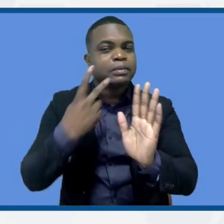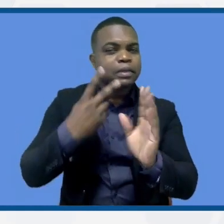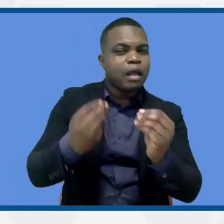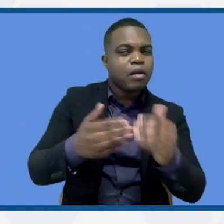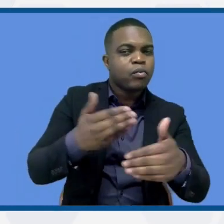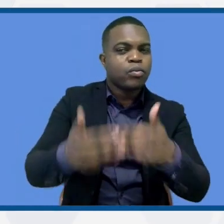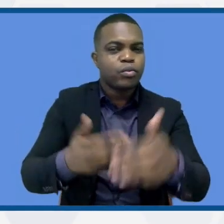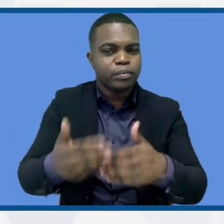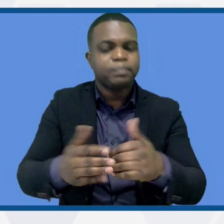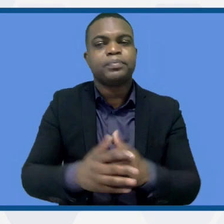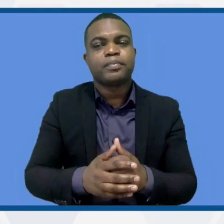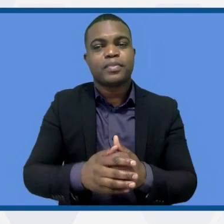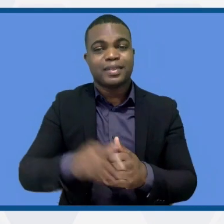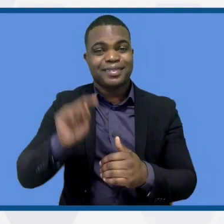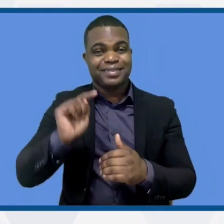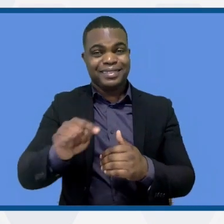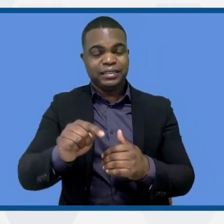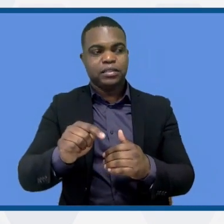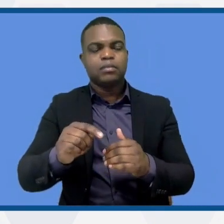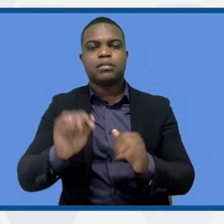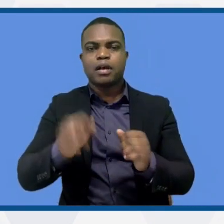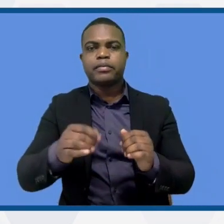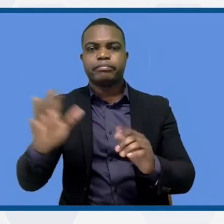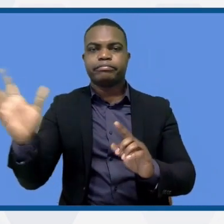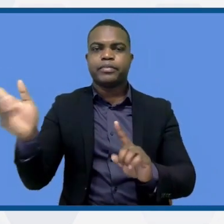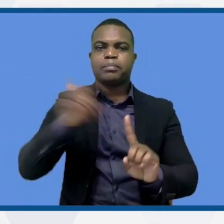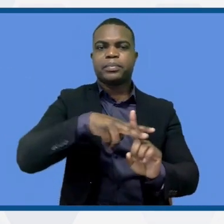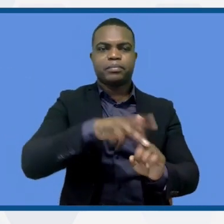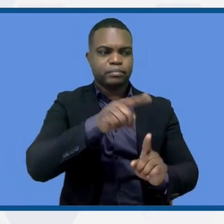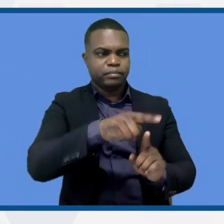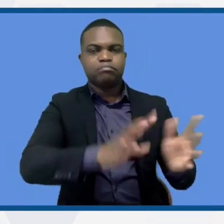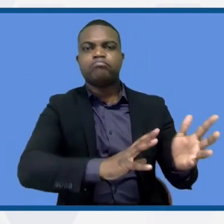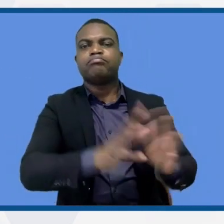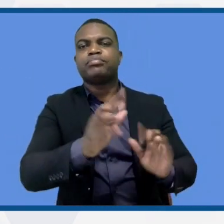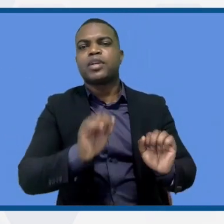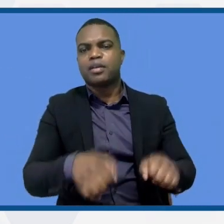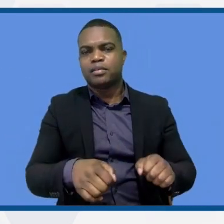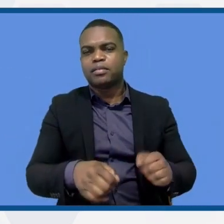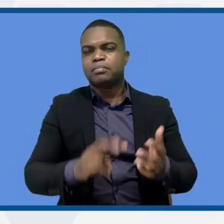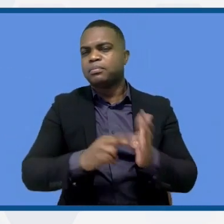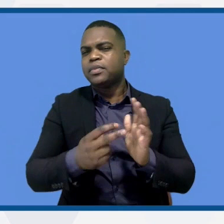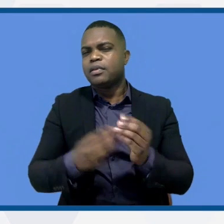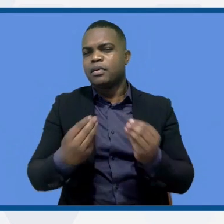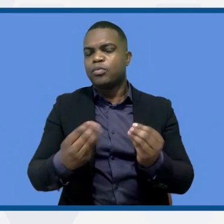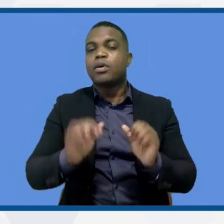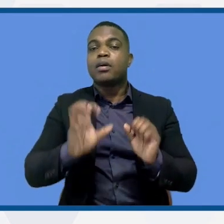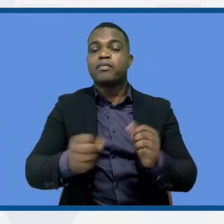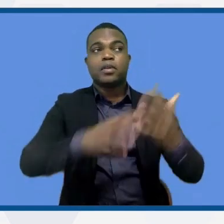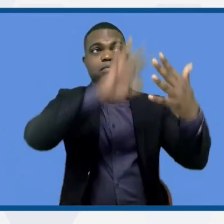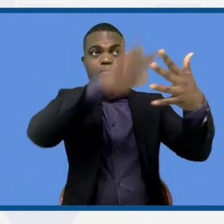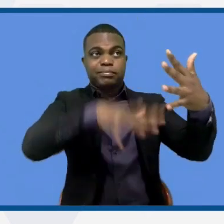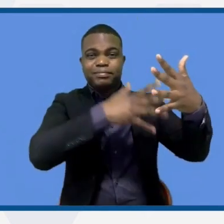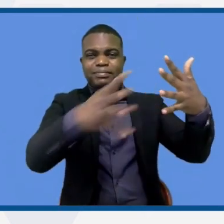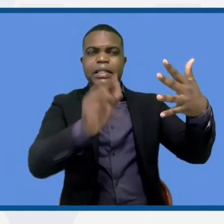that situation before the efforts for restoration, which is associated to the